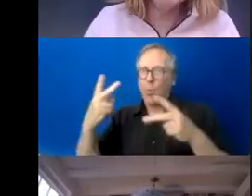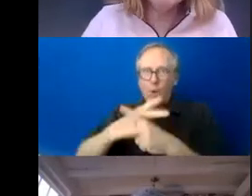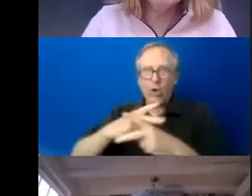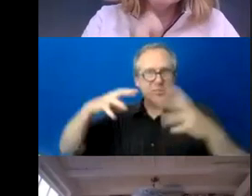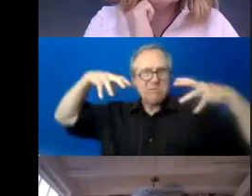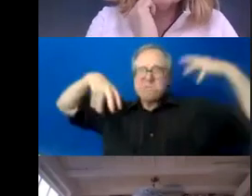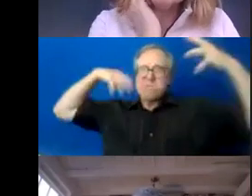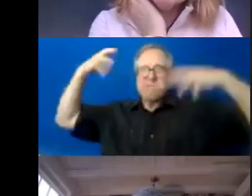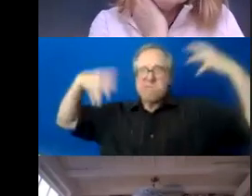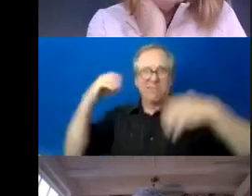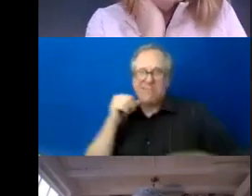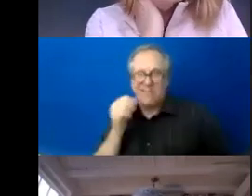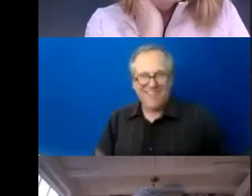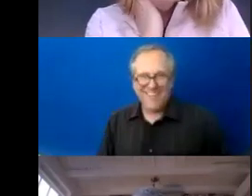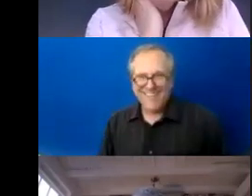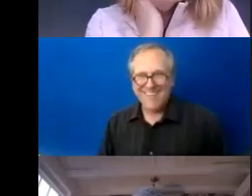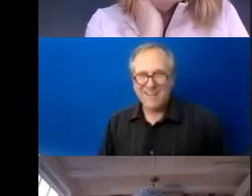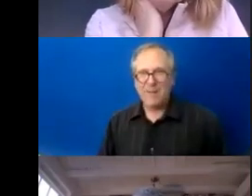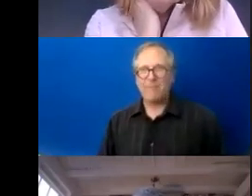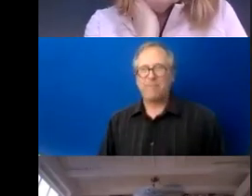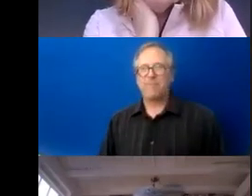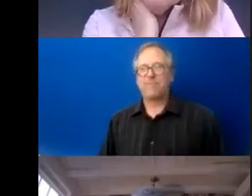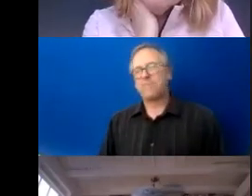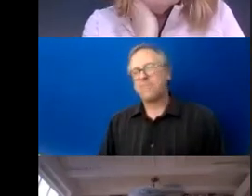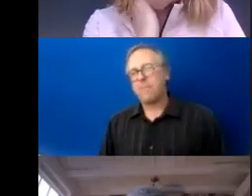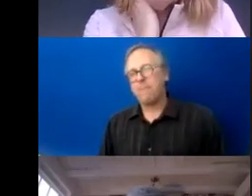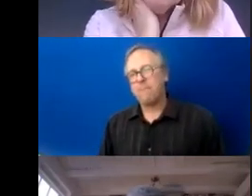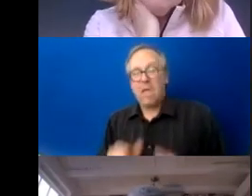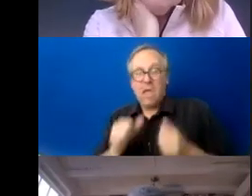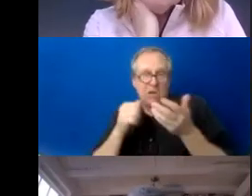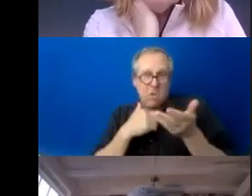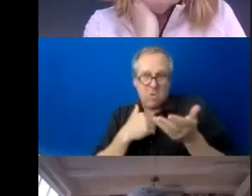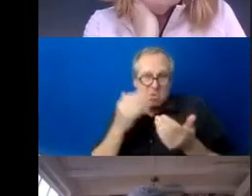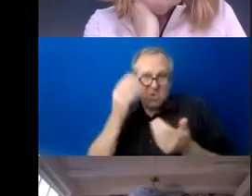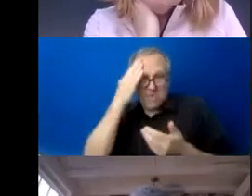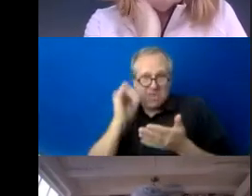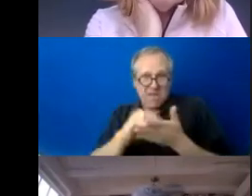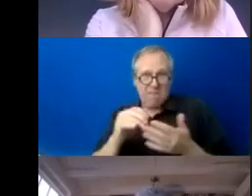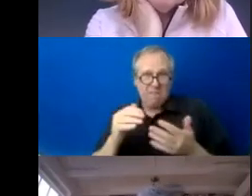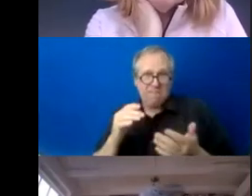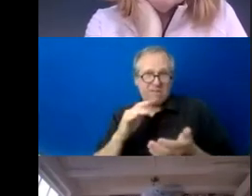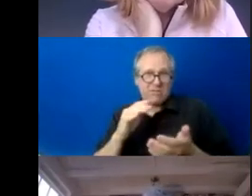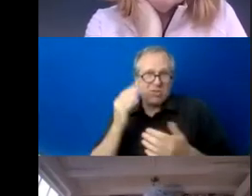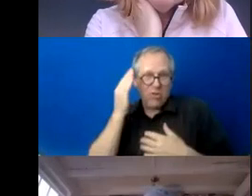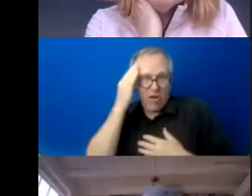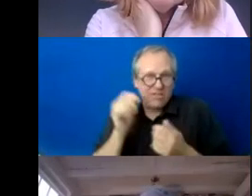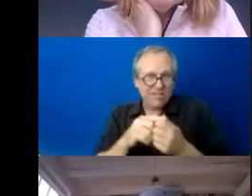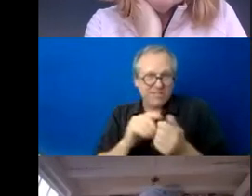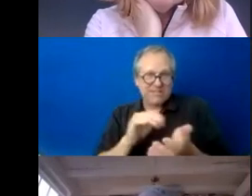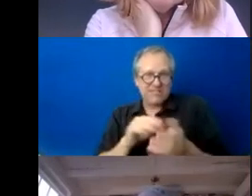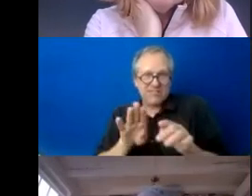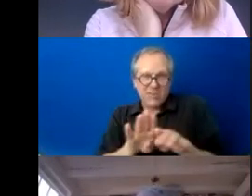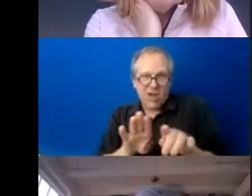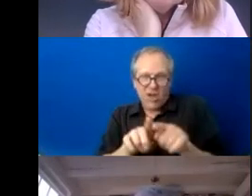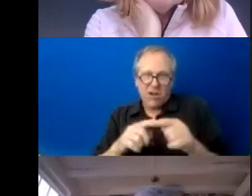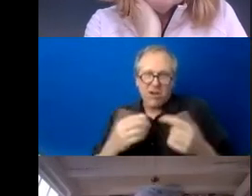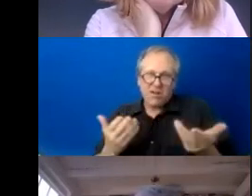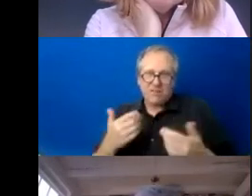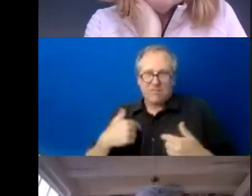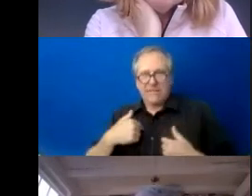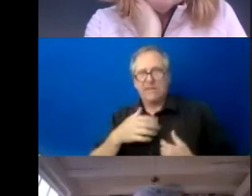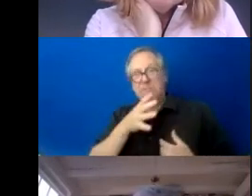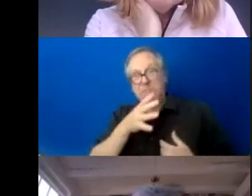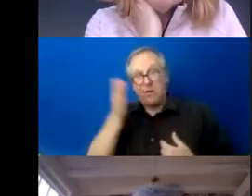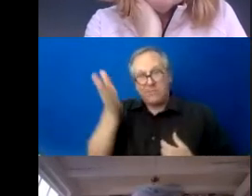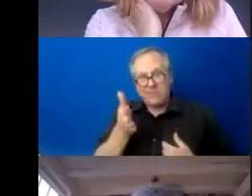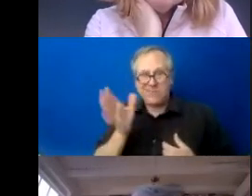that is interesting. I mean, I don't pretend to have that kind of medical knowledge. I just pay attention. And, given that I am the mom/grandmother